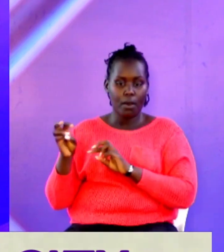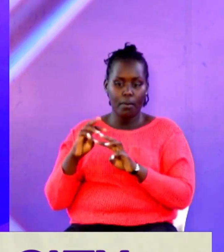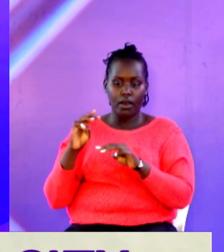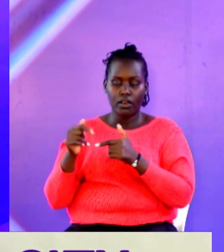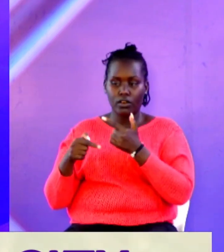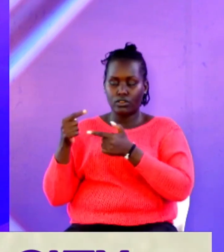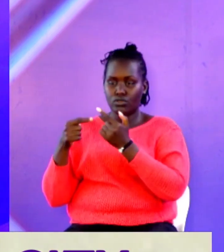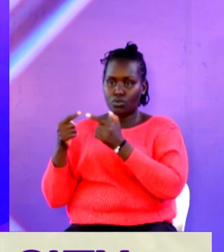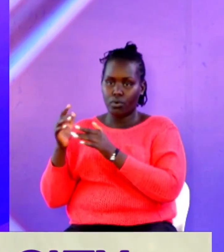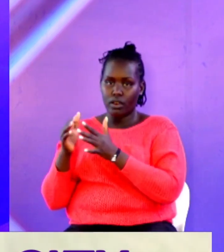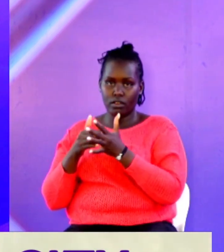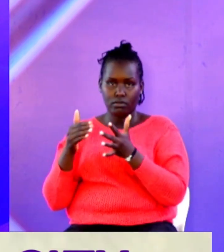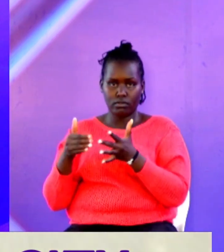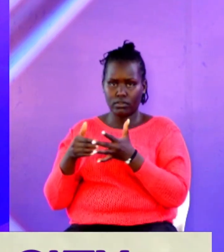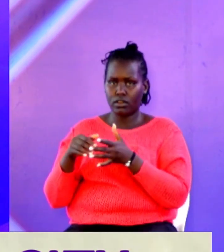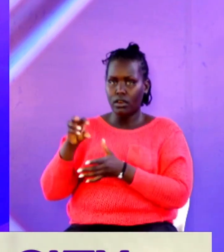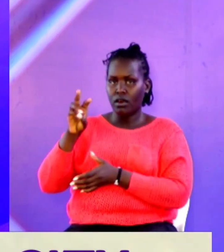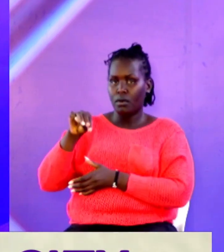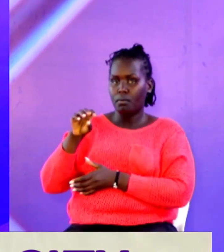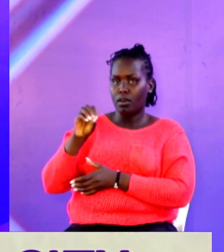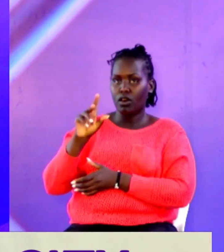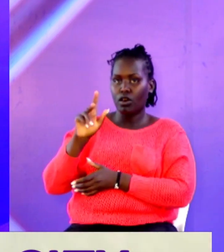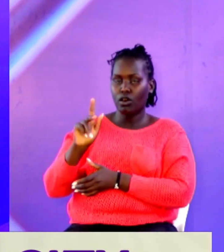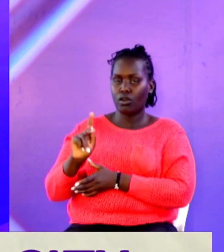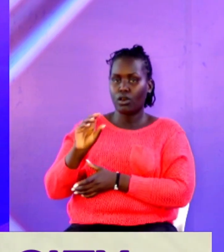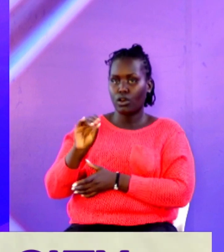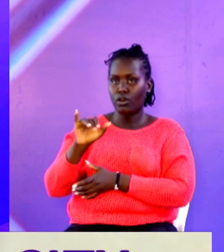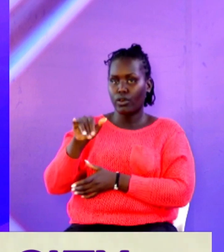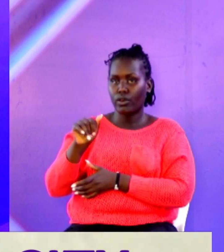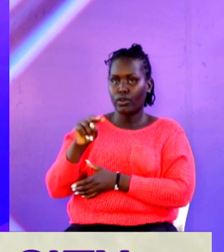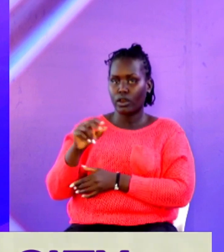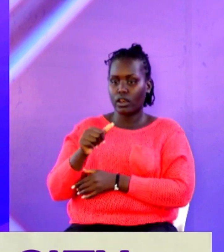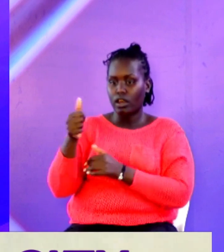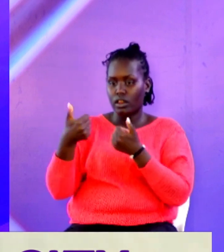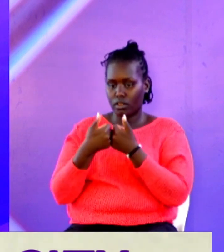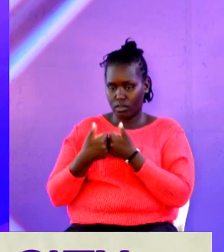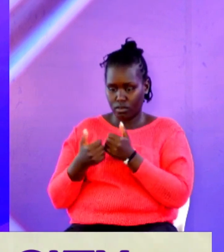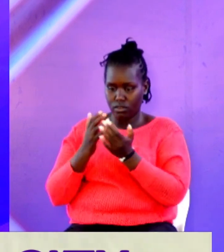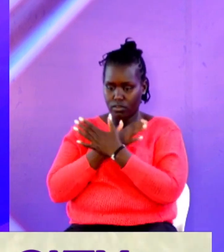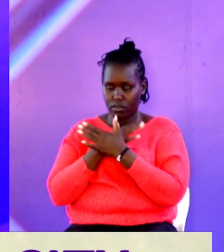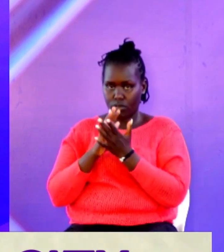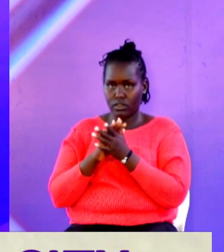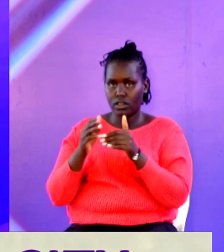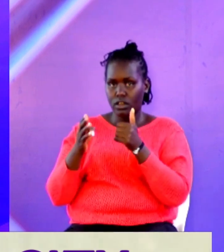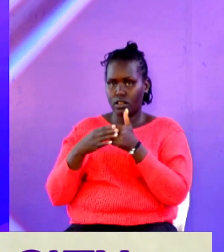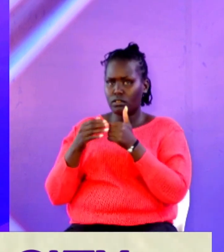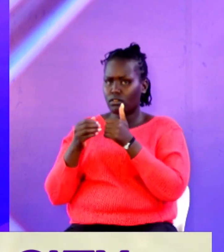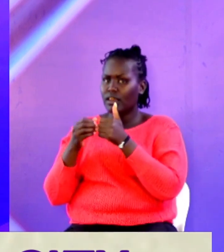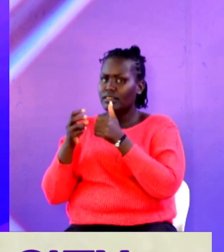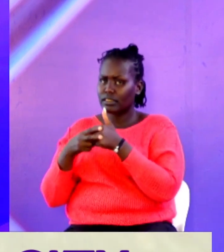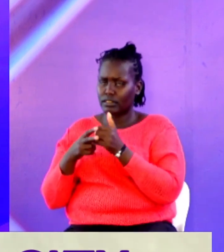that. Yokohama FM, that is 3-1. Another game that played in the friendly was the mighty Manchester